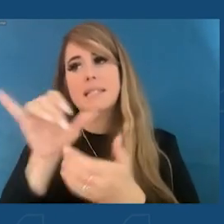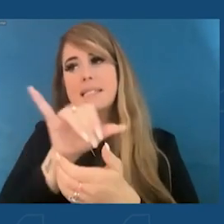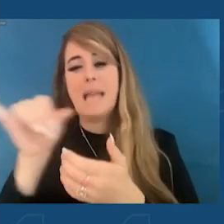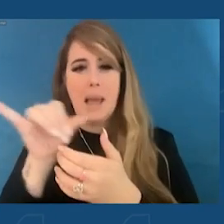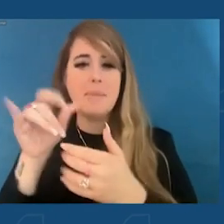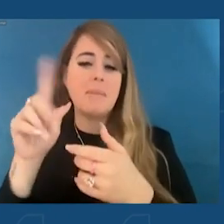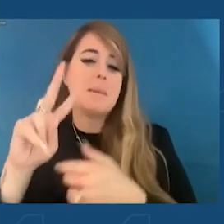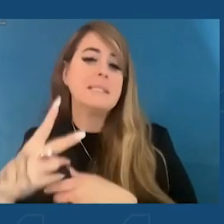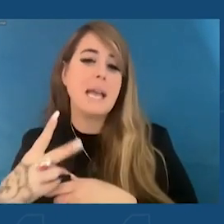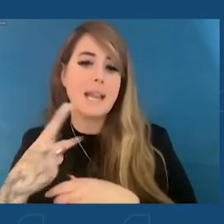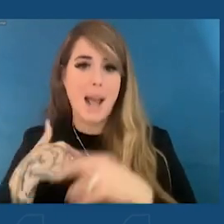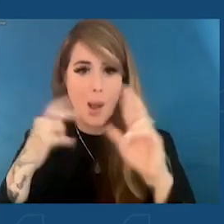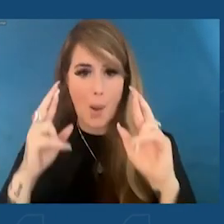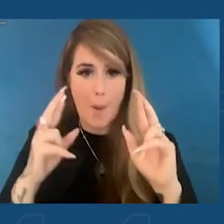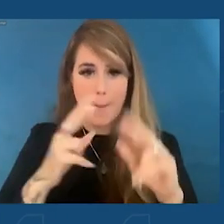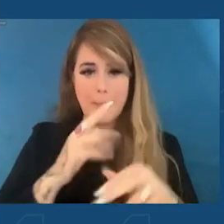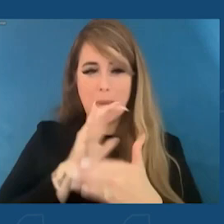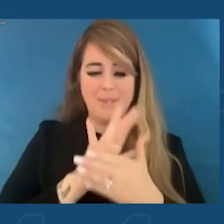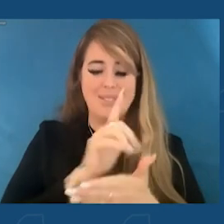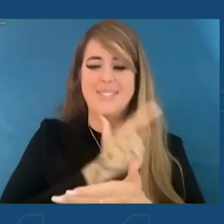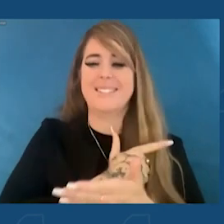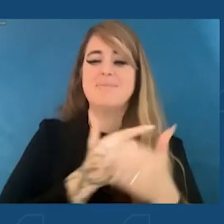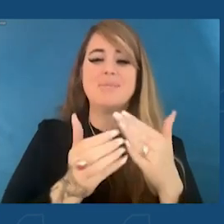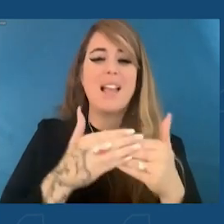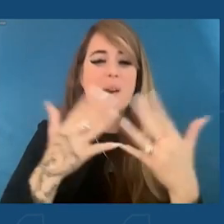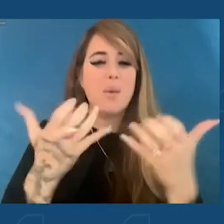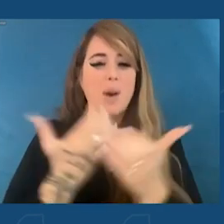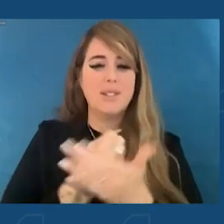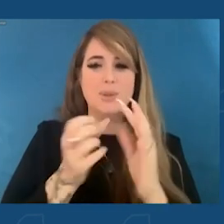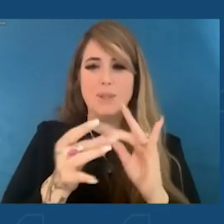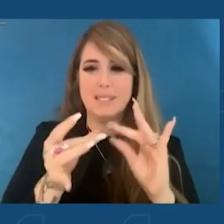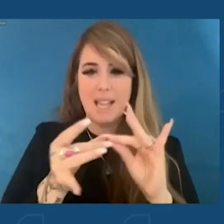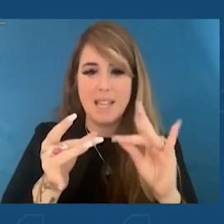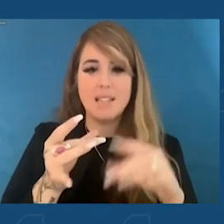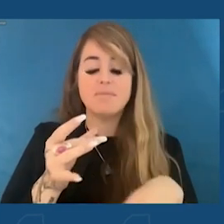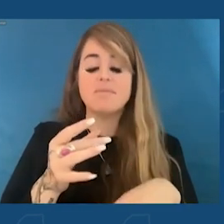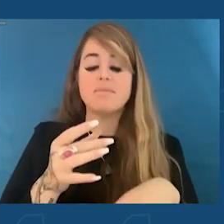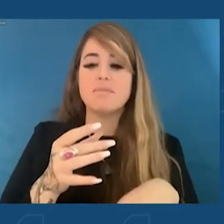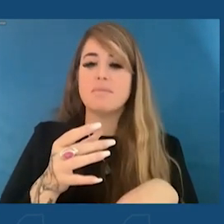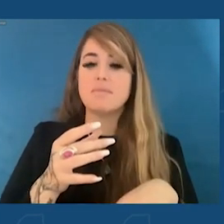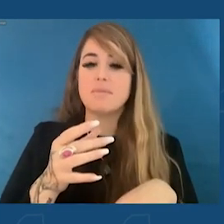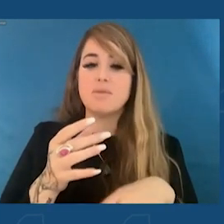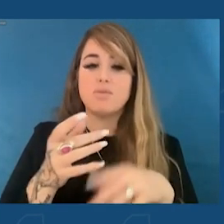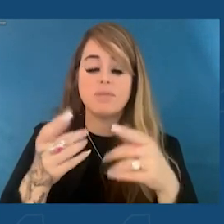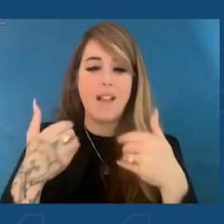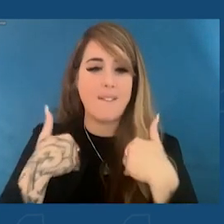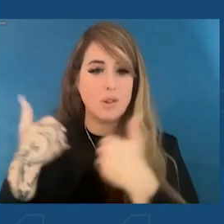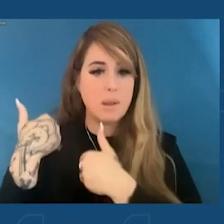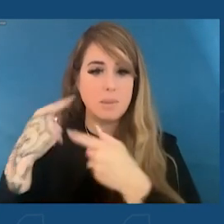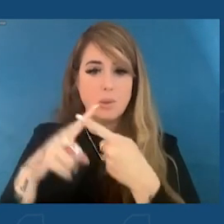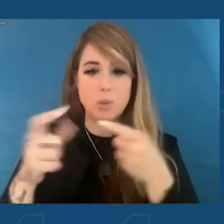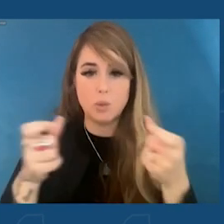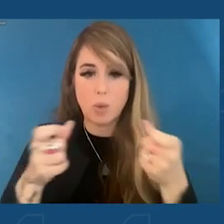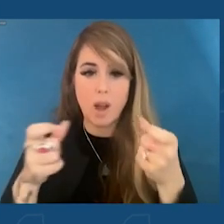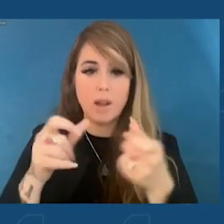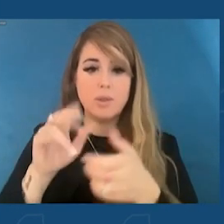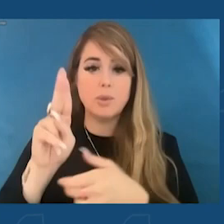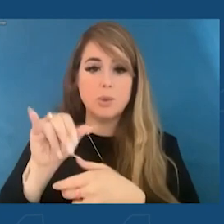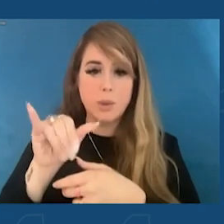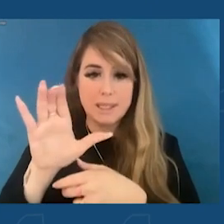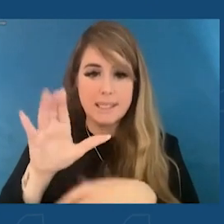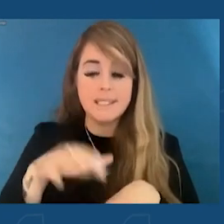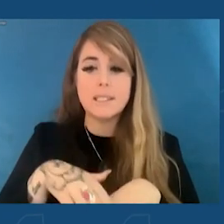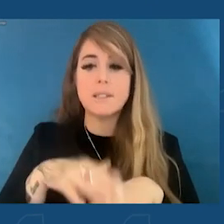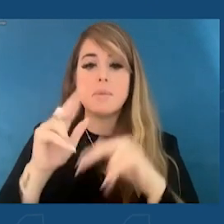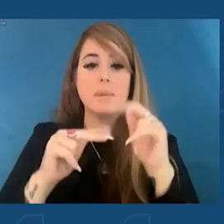I hope. And I just want to say that the responsibility of running the New York City and New York State Building Trades Council